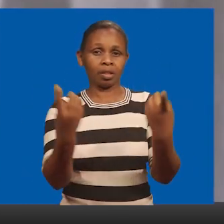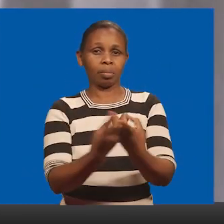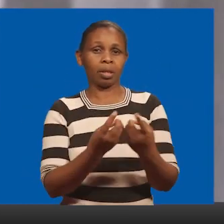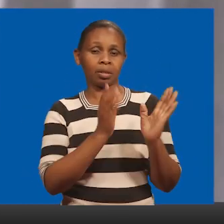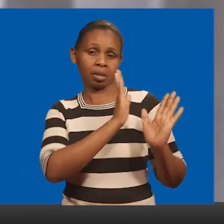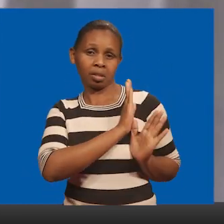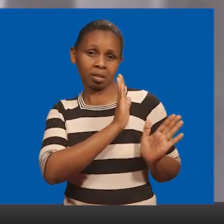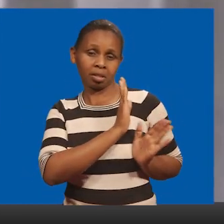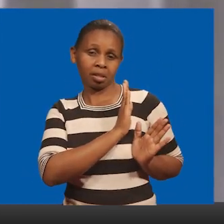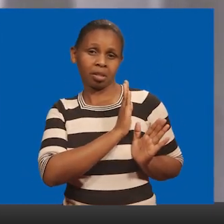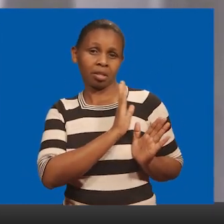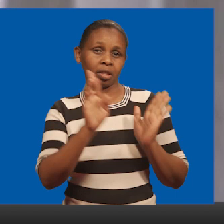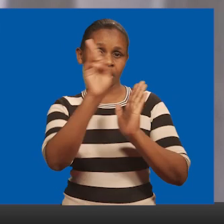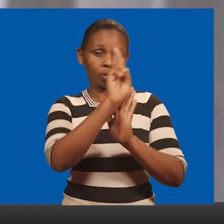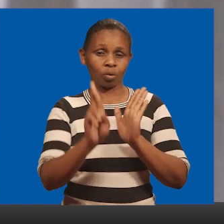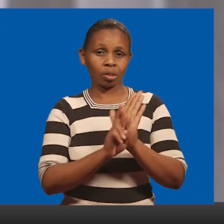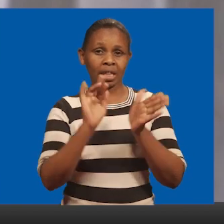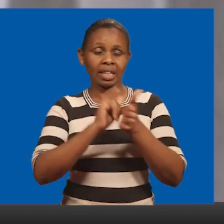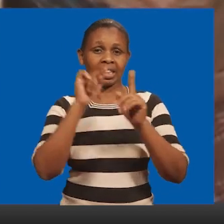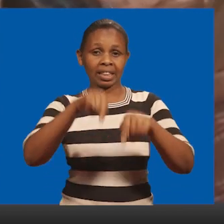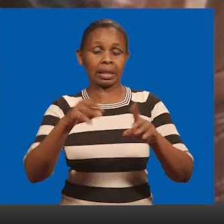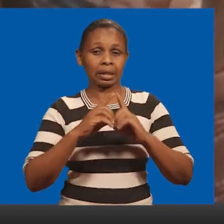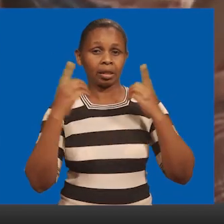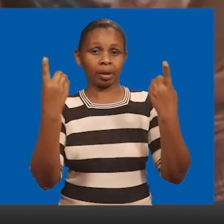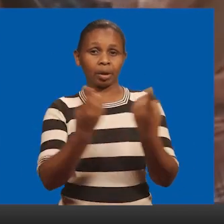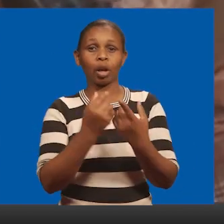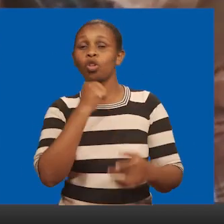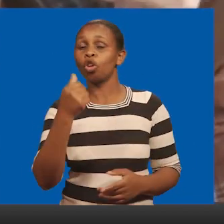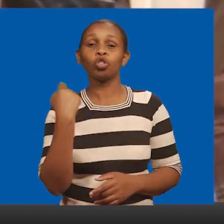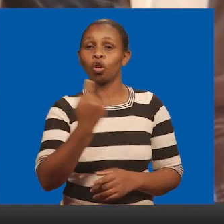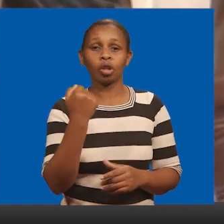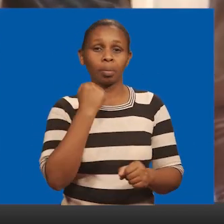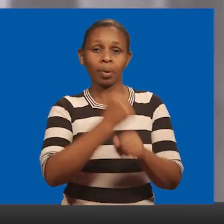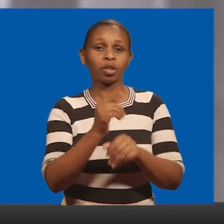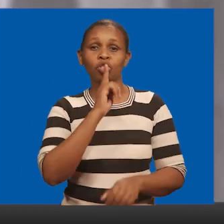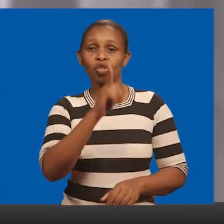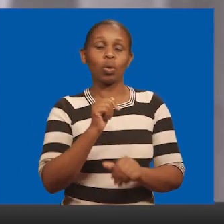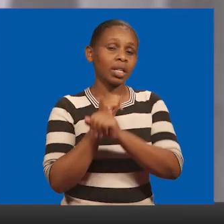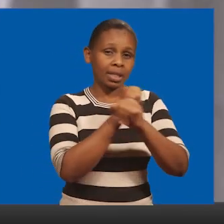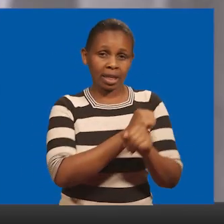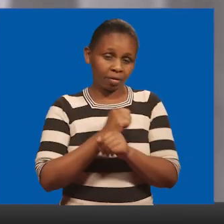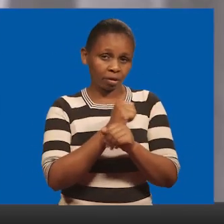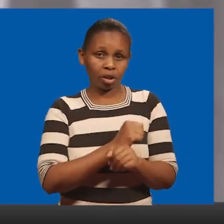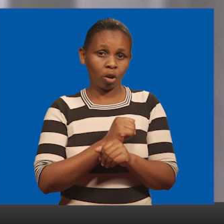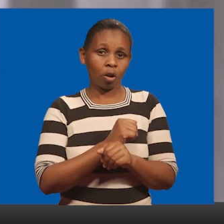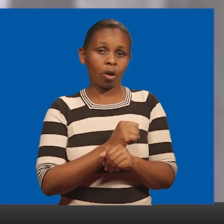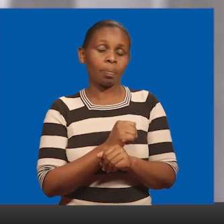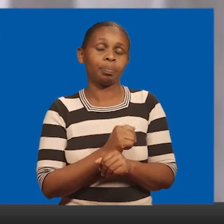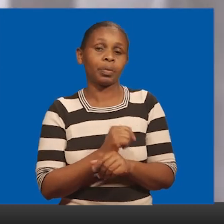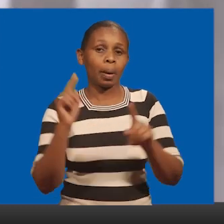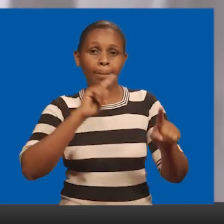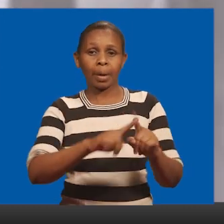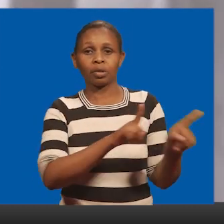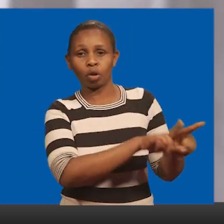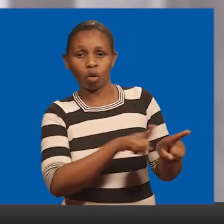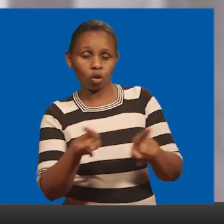guards. The enhancement of regulations and standards within this sector not only ensures the safety and